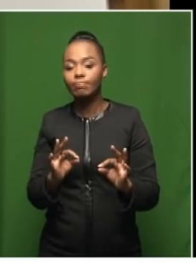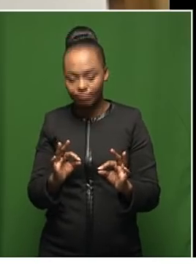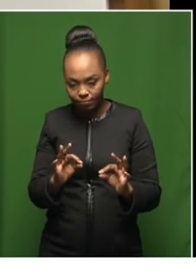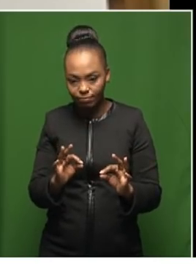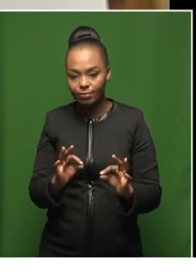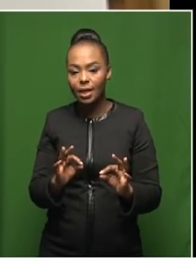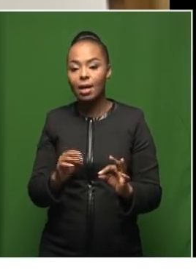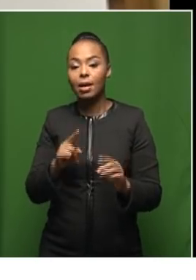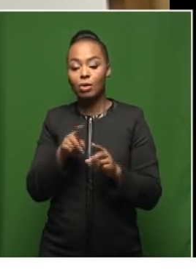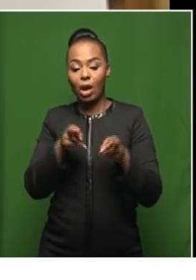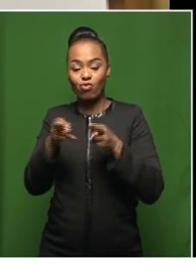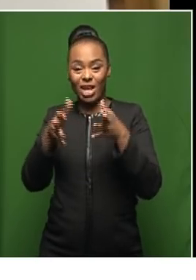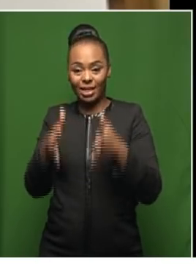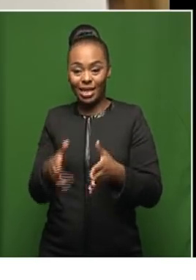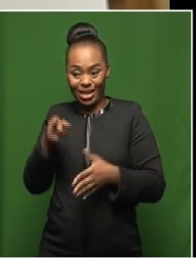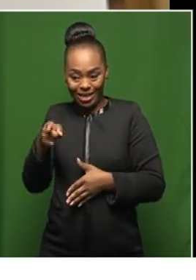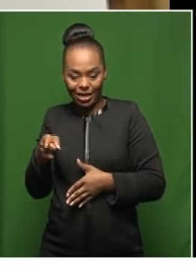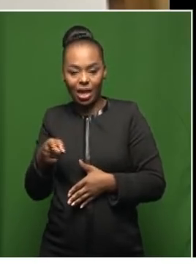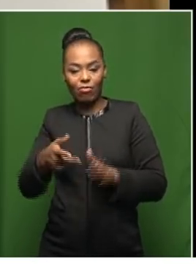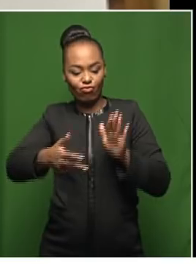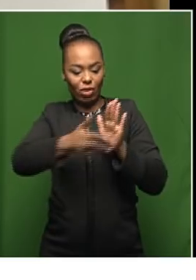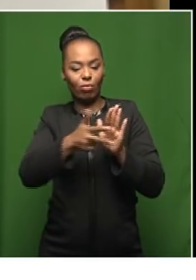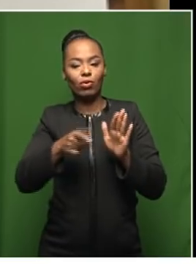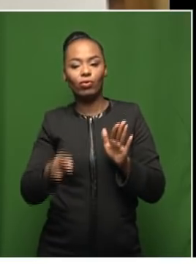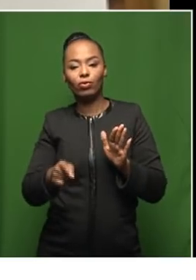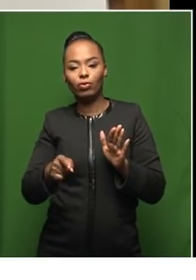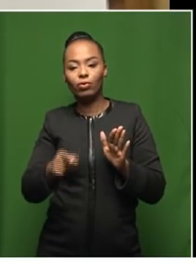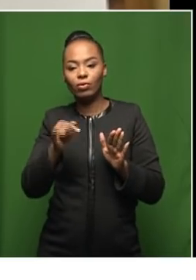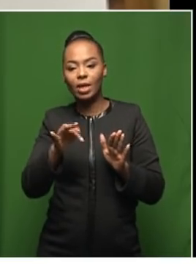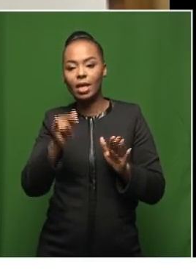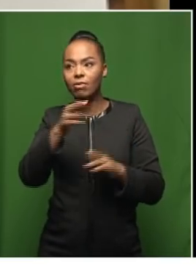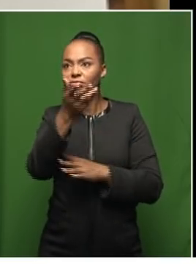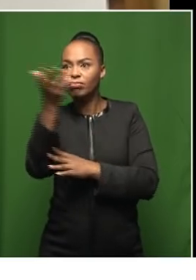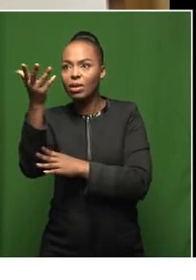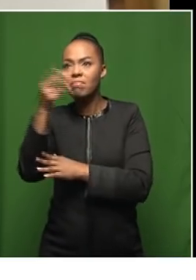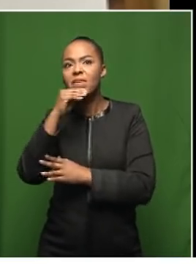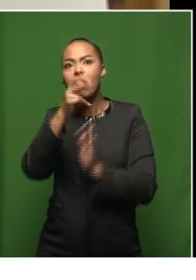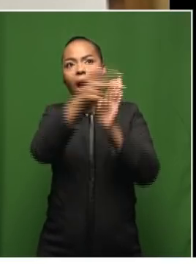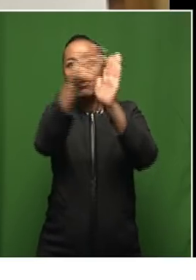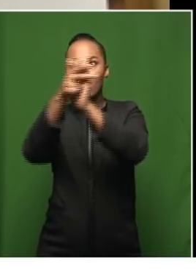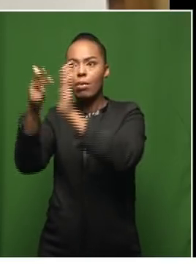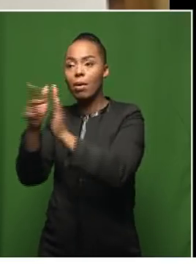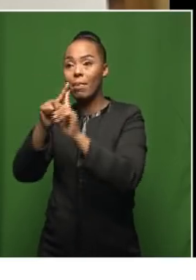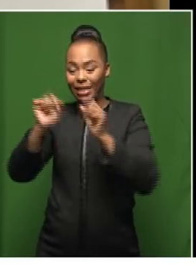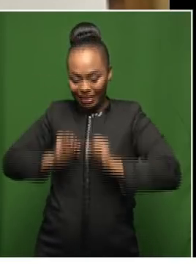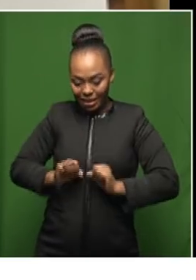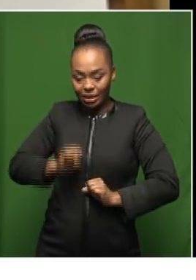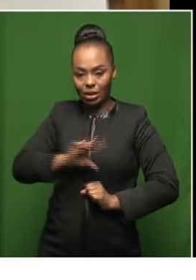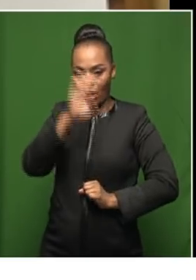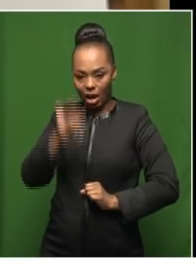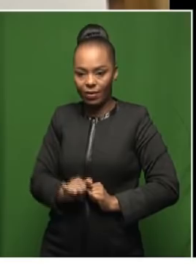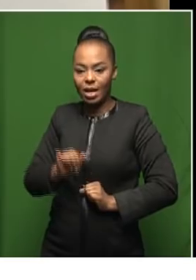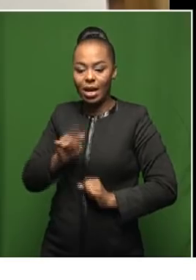the regulator does recognize something that has been decided by other jurisdictions to assist in the decision